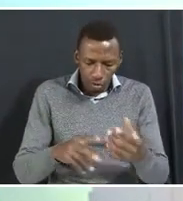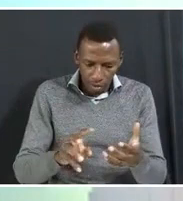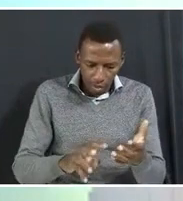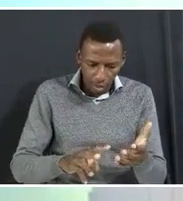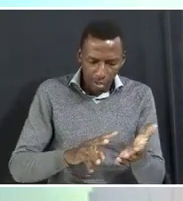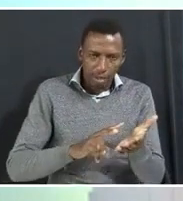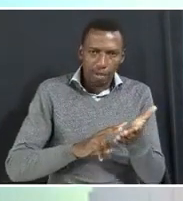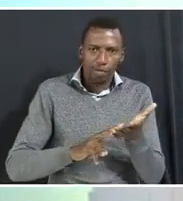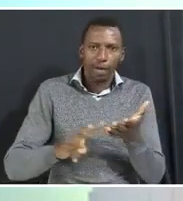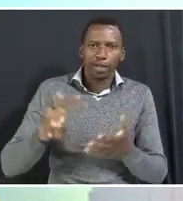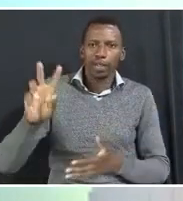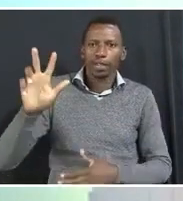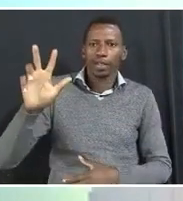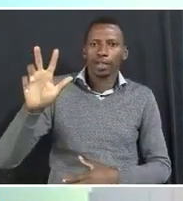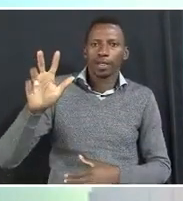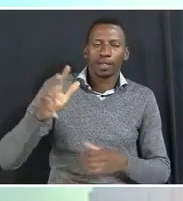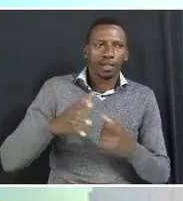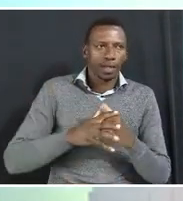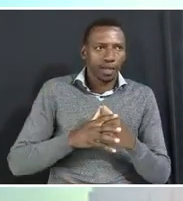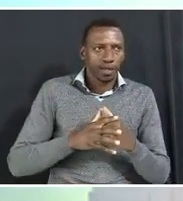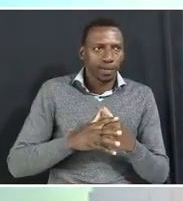verse 39, that, and,